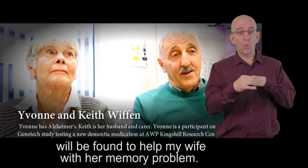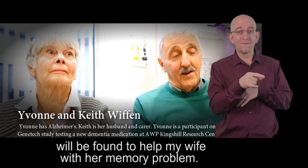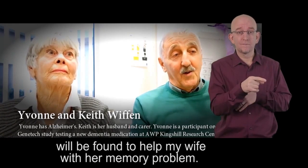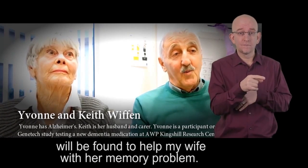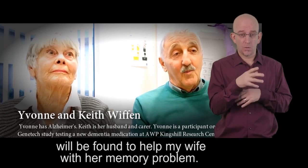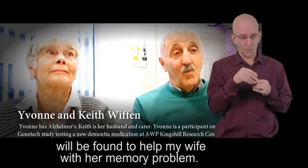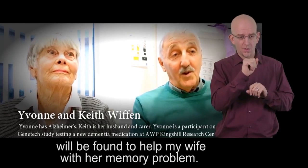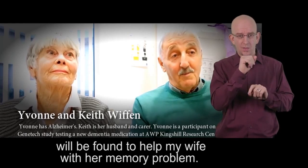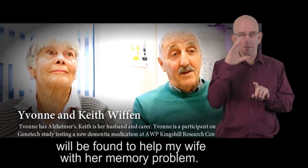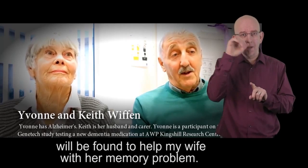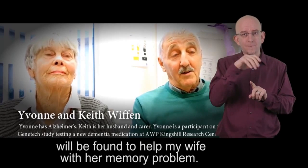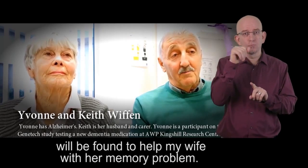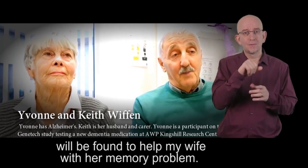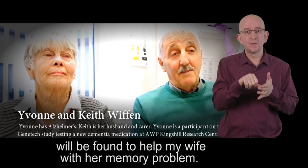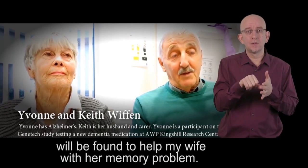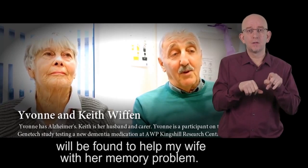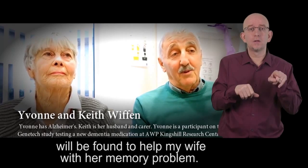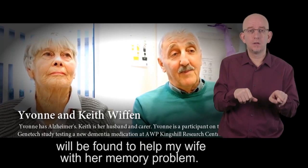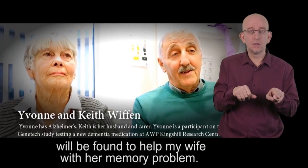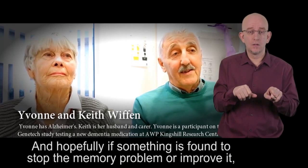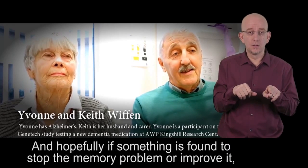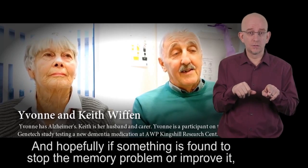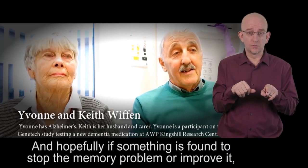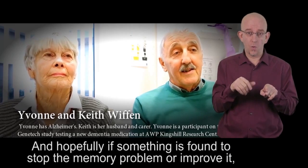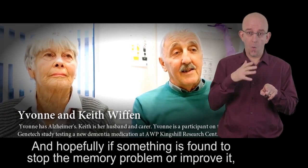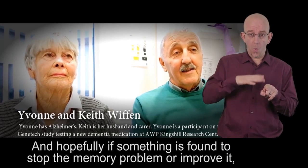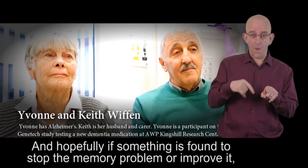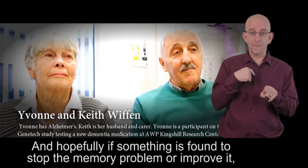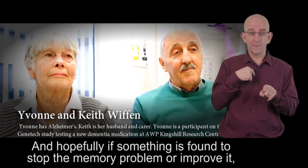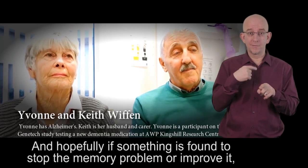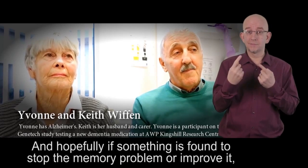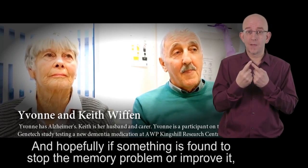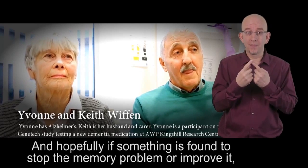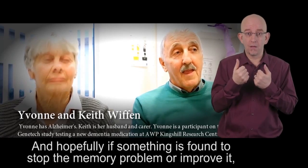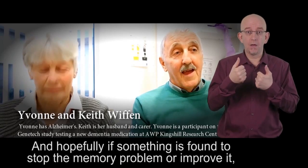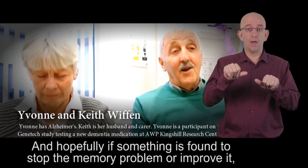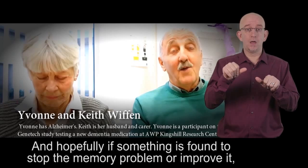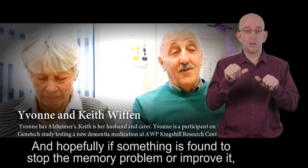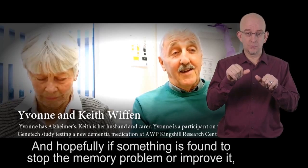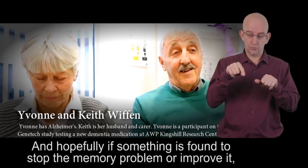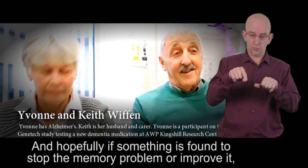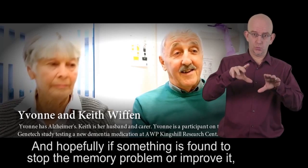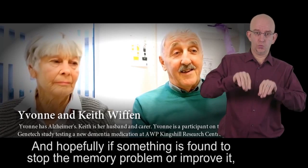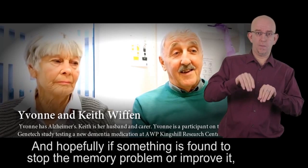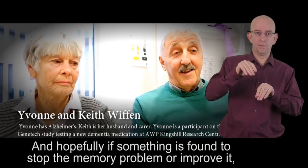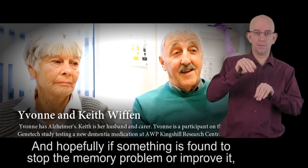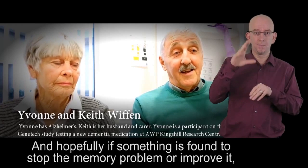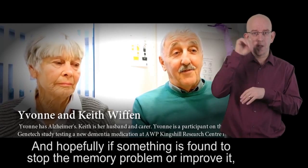with a memory problem and hopefully